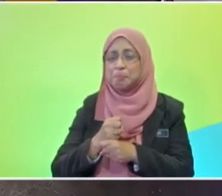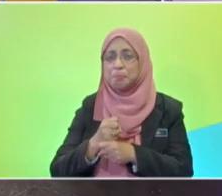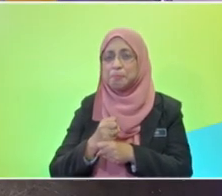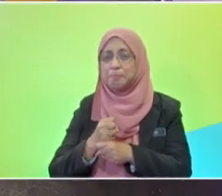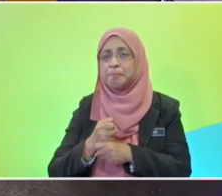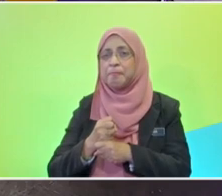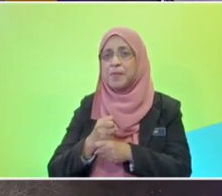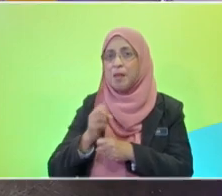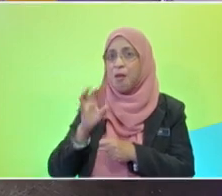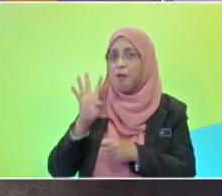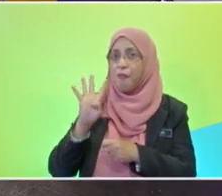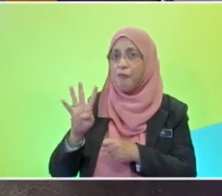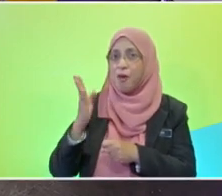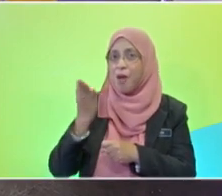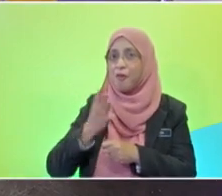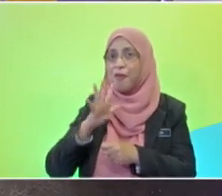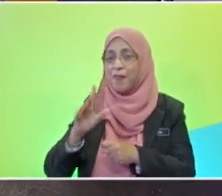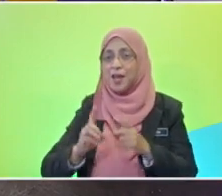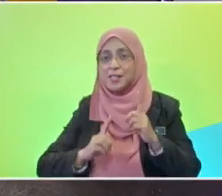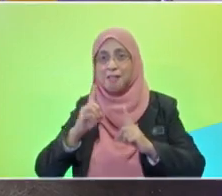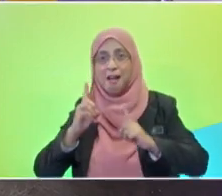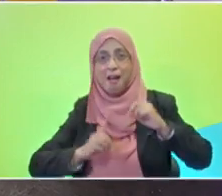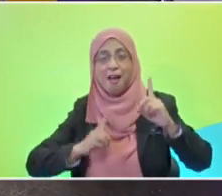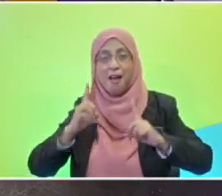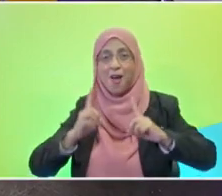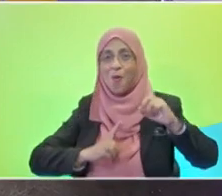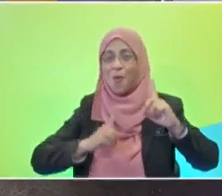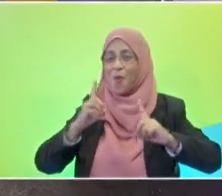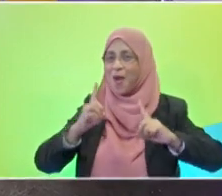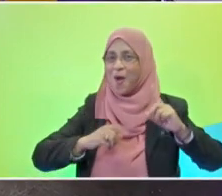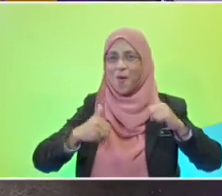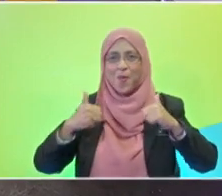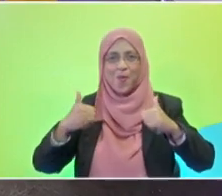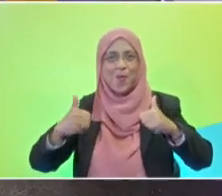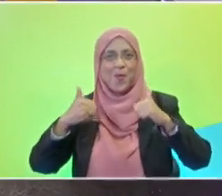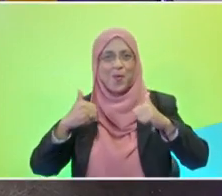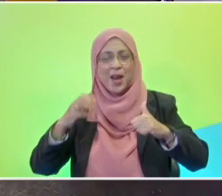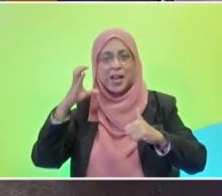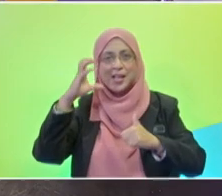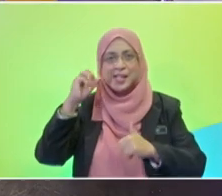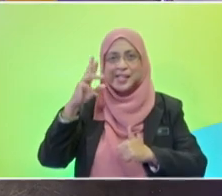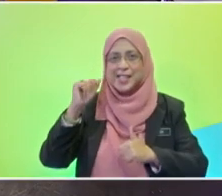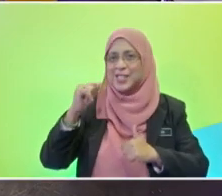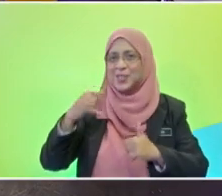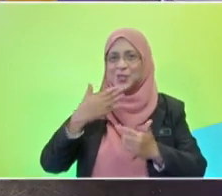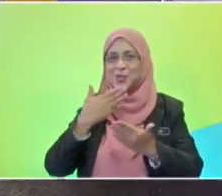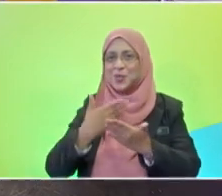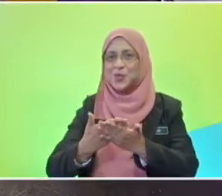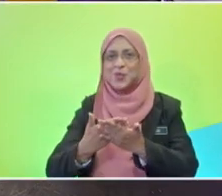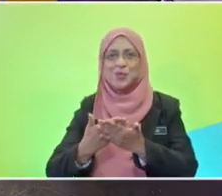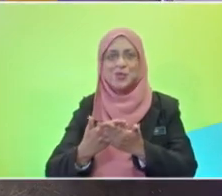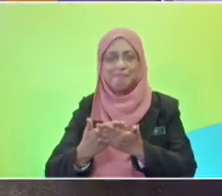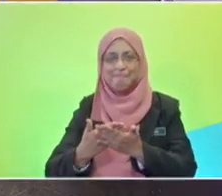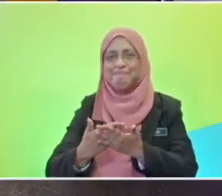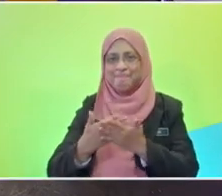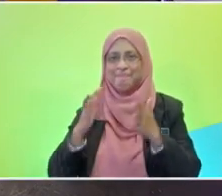you 4 out of 5. 4 out of 5? Yes, you did a good job. Yes. Yes, 4 out of 5. Give everyone a round